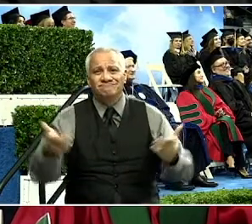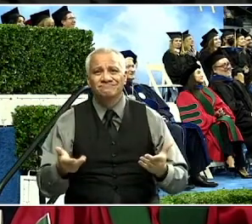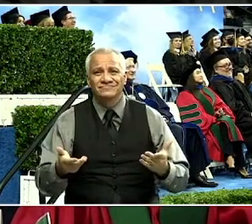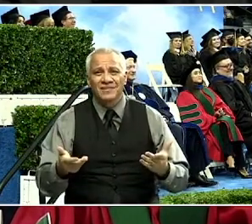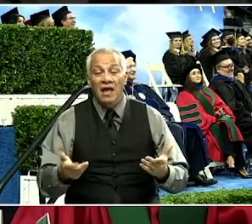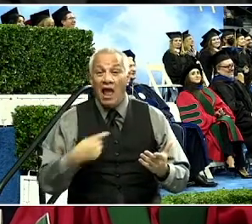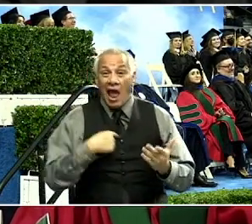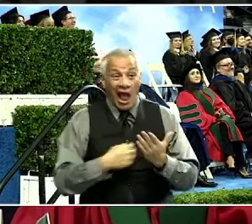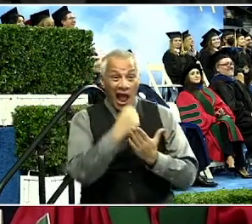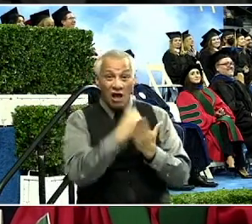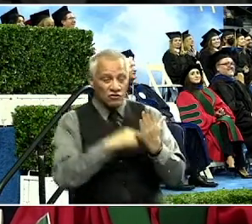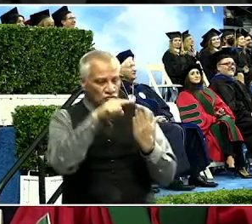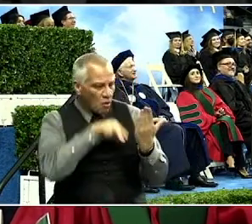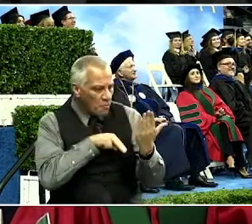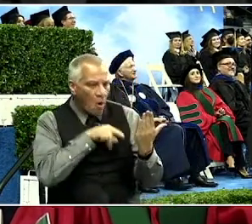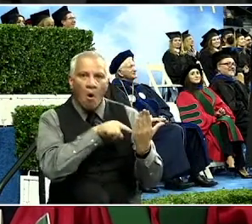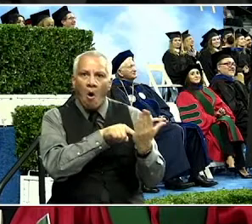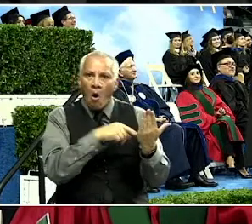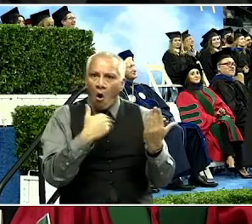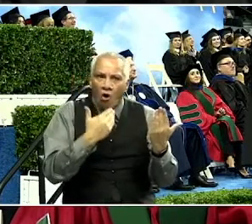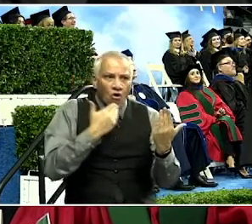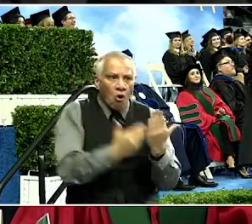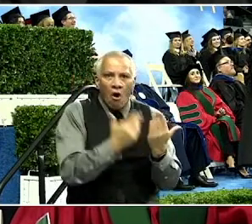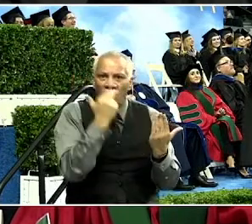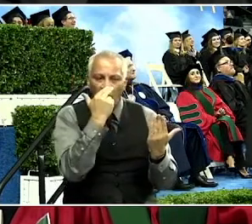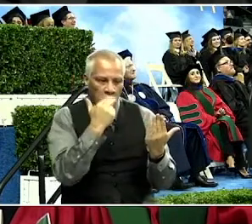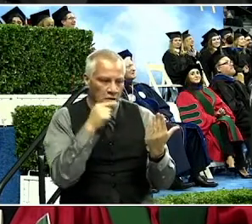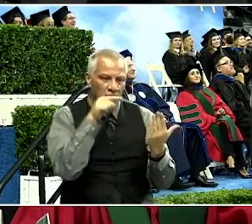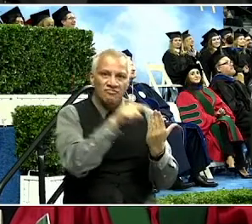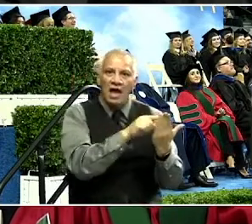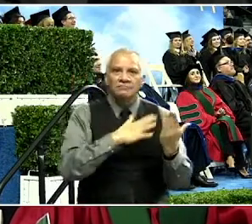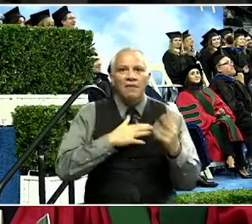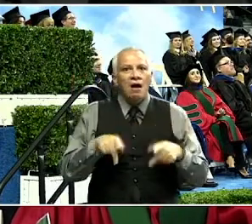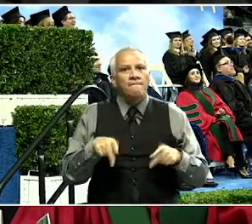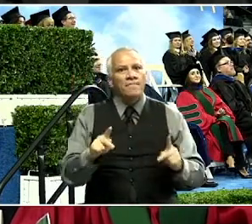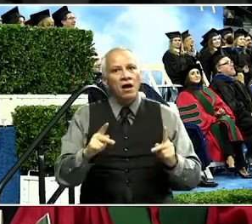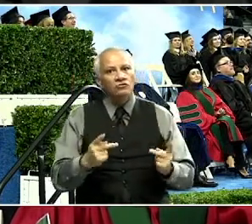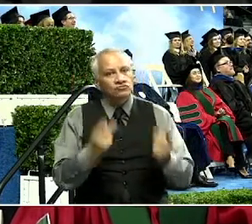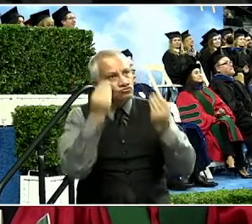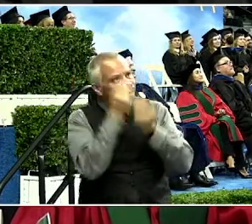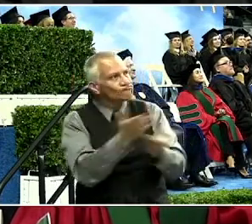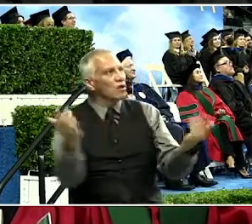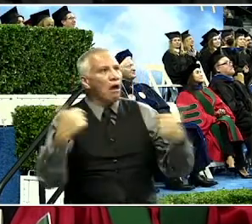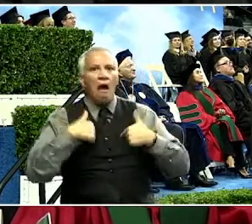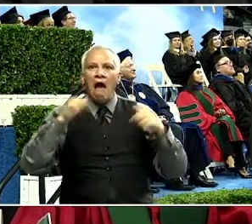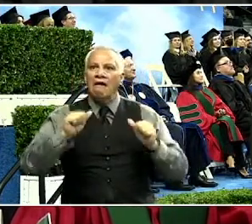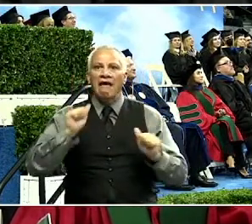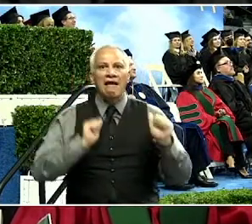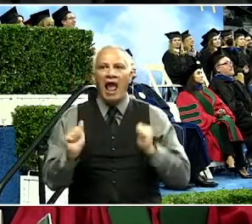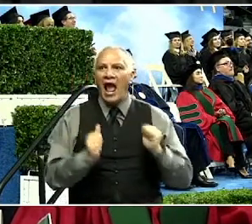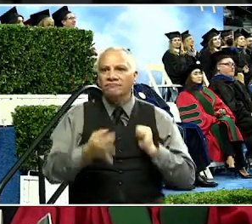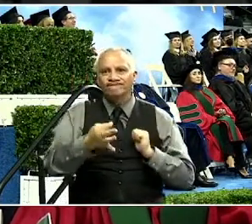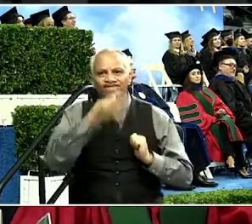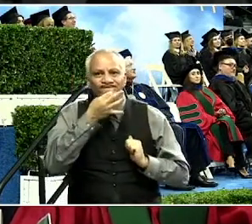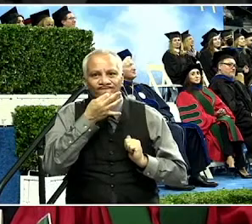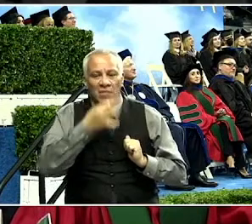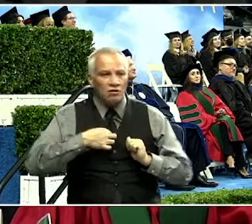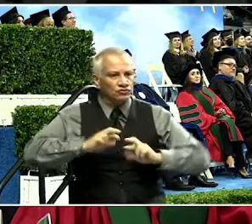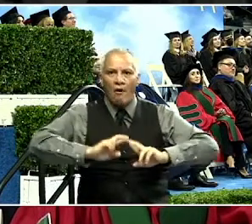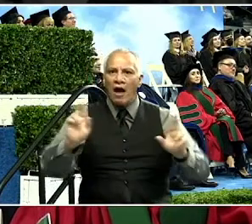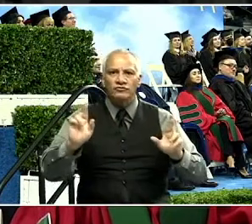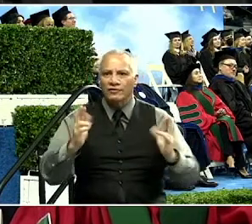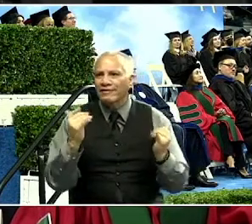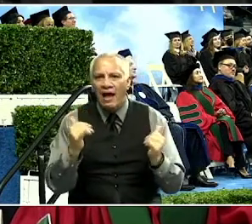Besides, the script was incisive and funny, and for me it was an opportunity to finally show people what I could do. I was ready and all I needed was a